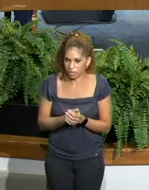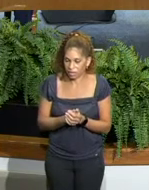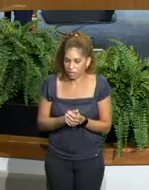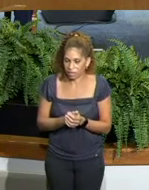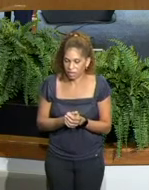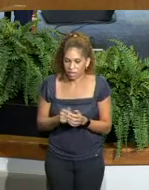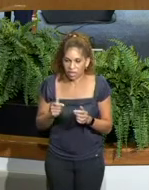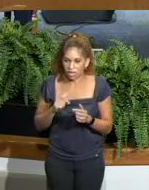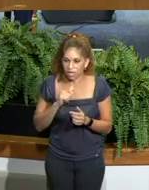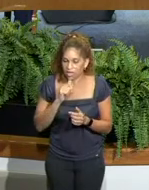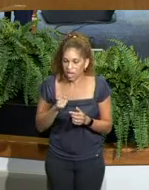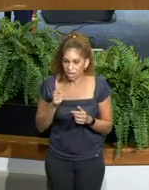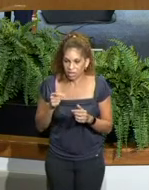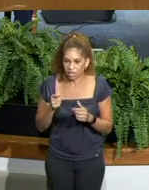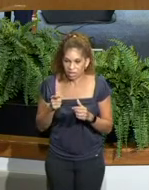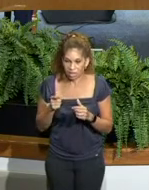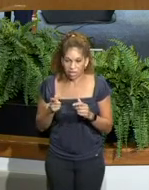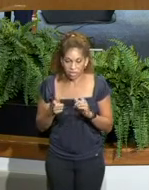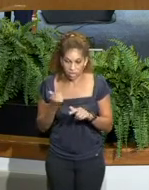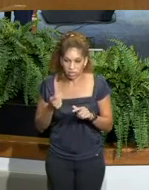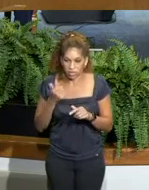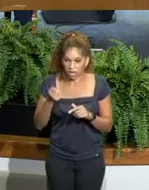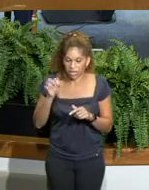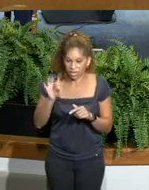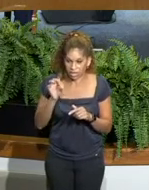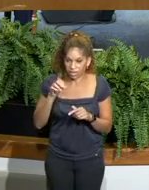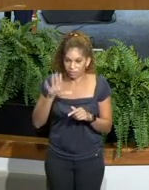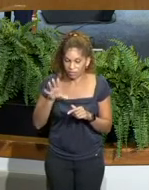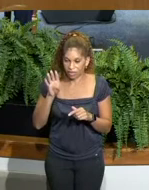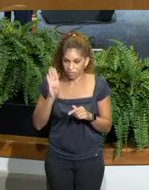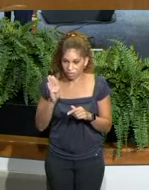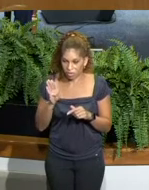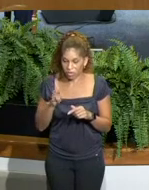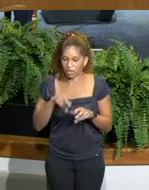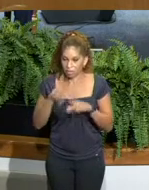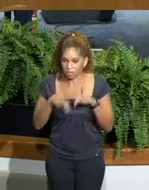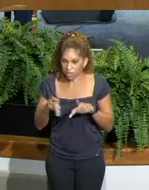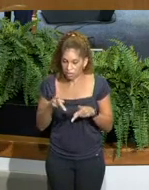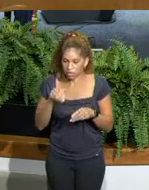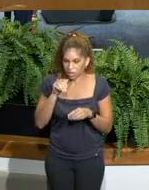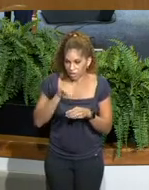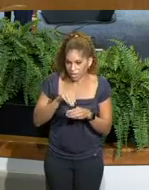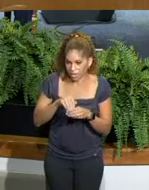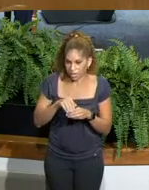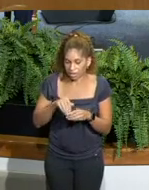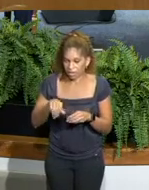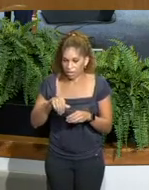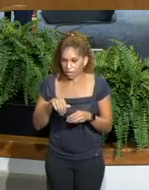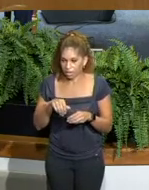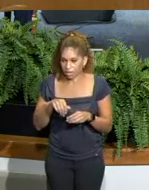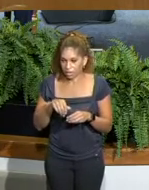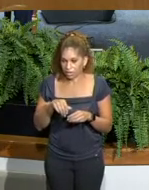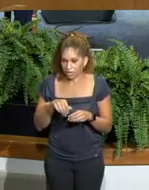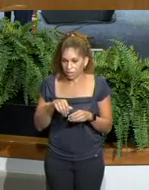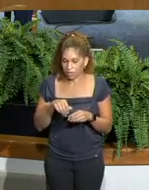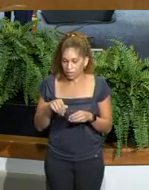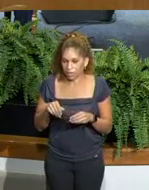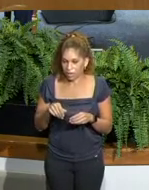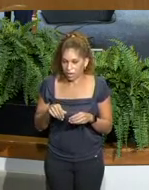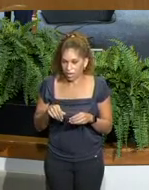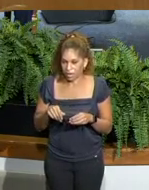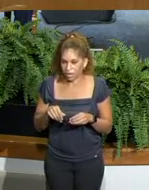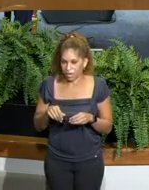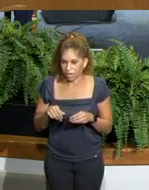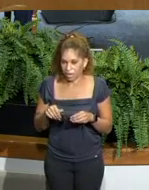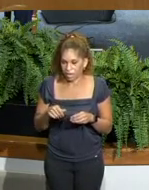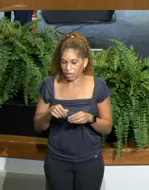until 1954 that people in the agrarian culture, agriculture culture, and the domestic culture could even